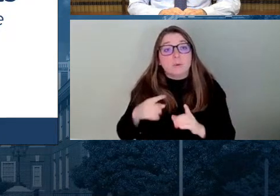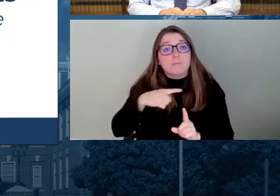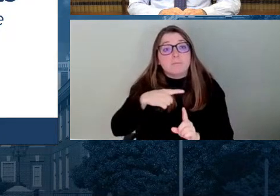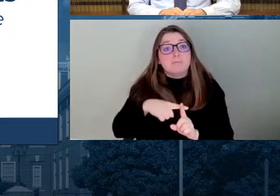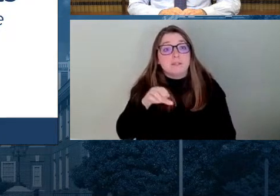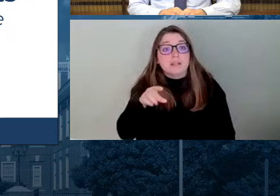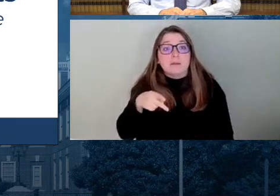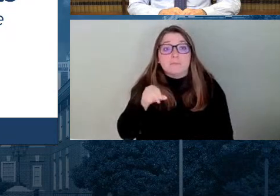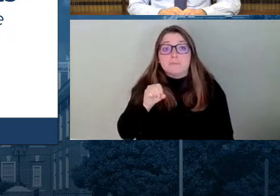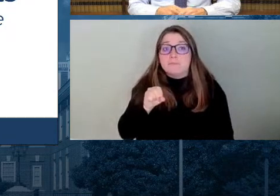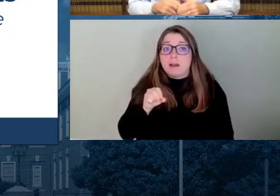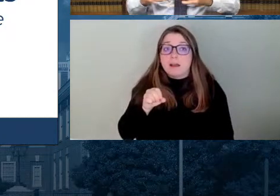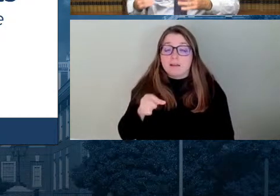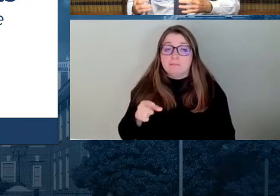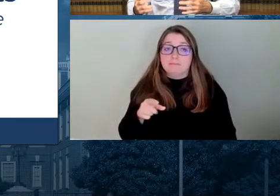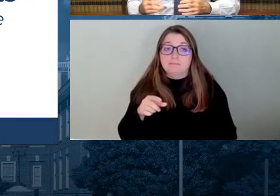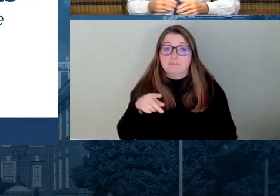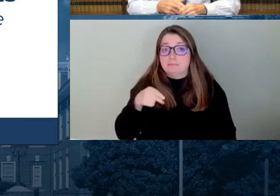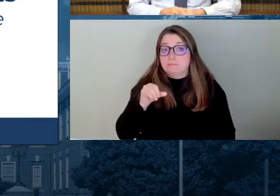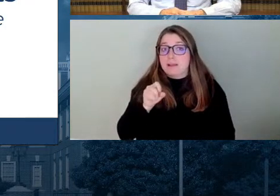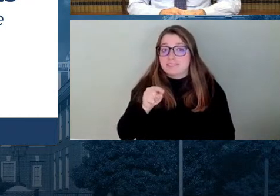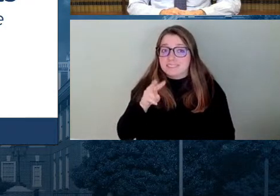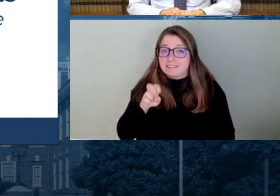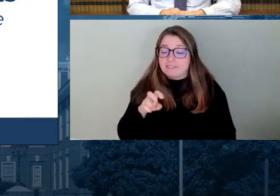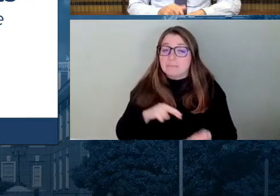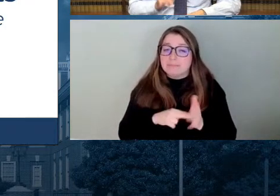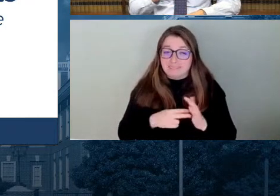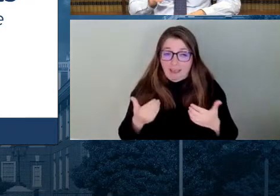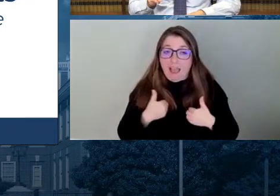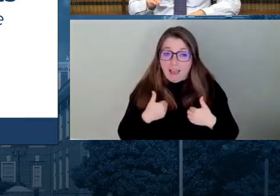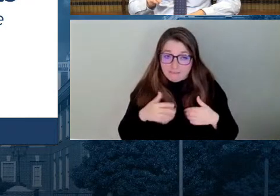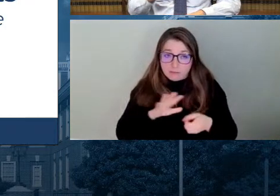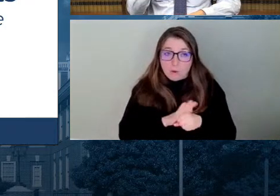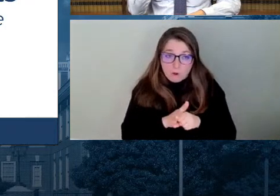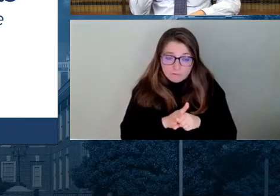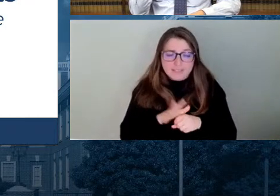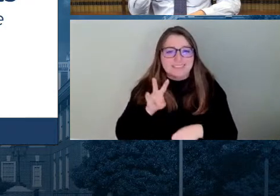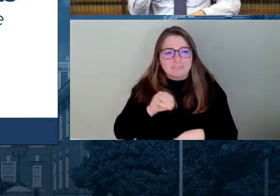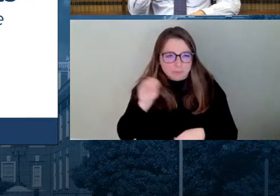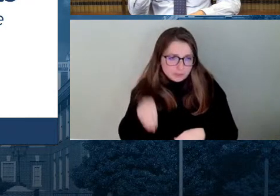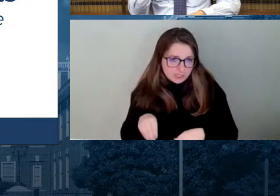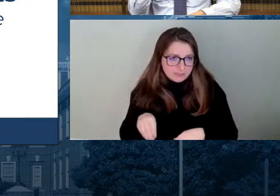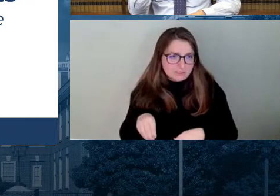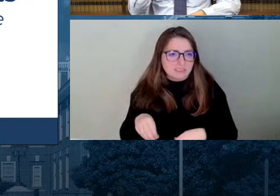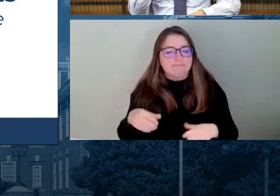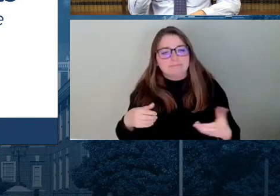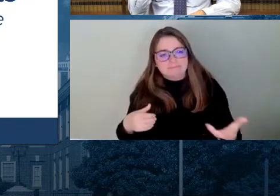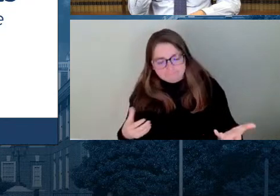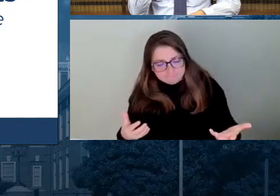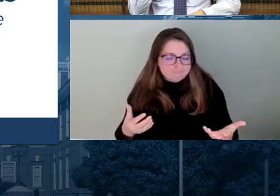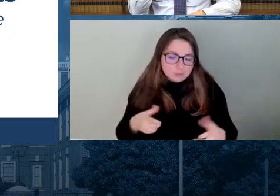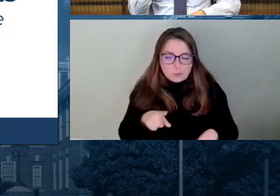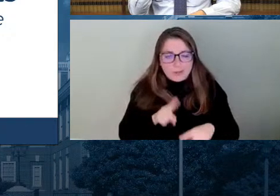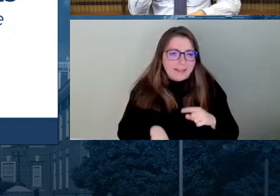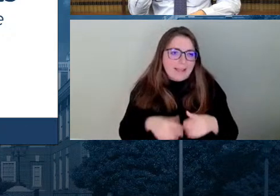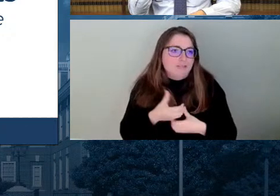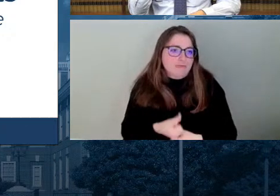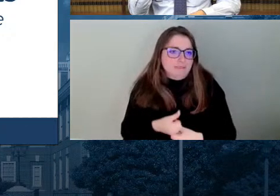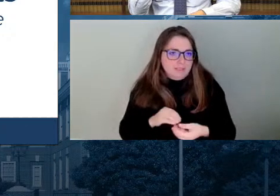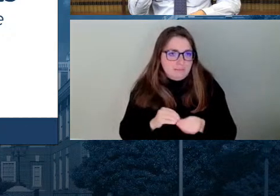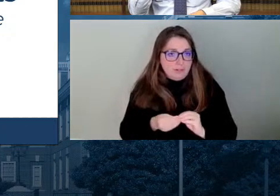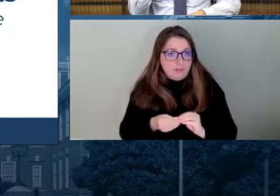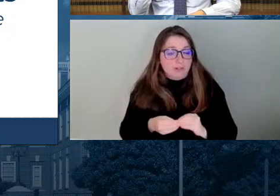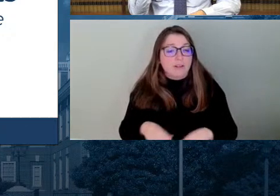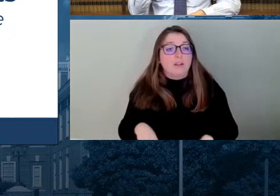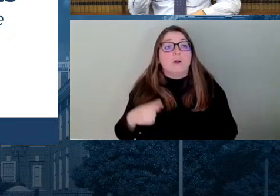below 5%. Is not a very reliable number. The reliable number on our data chart is the number